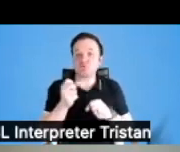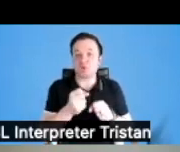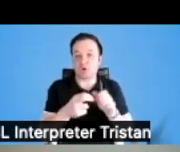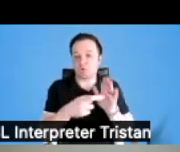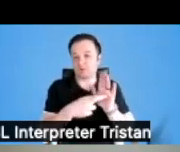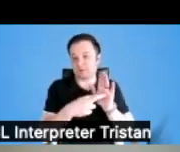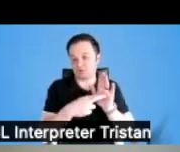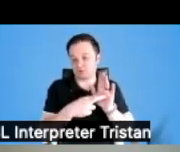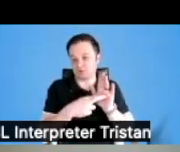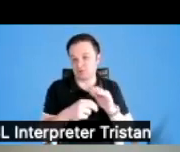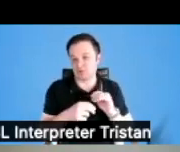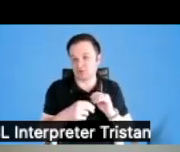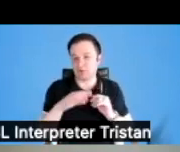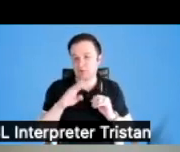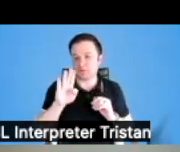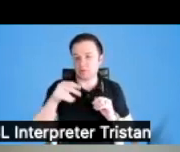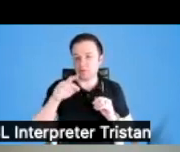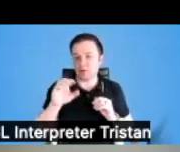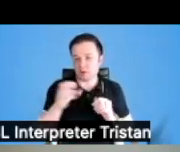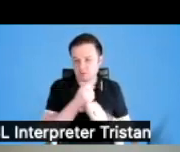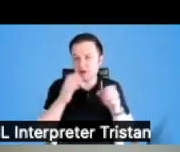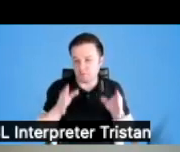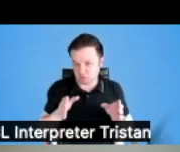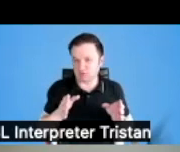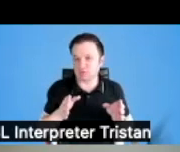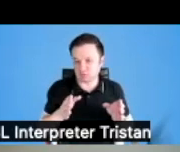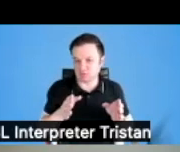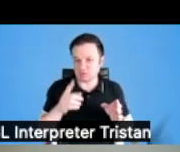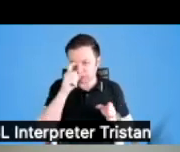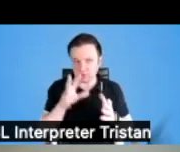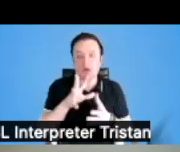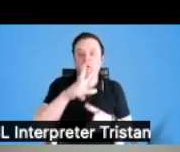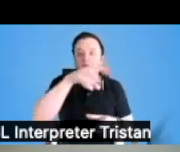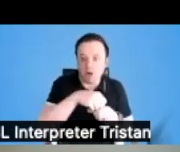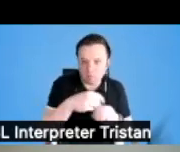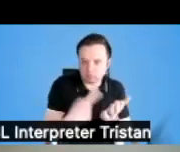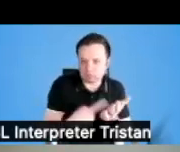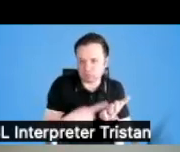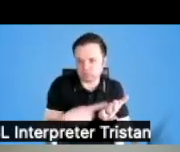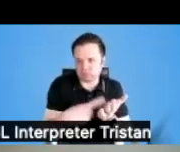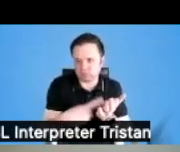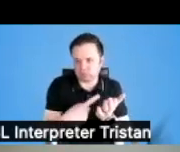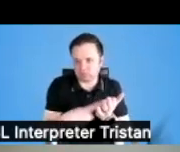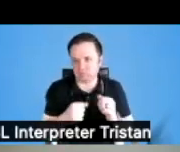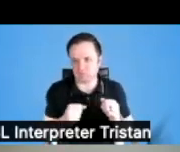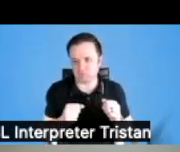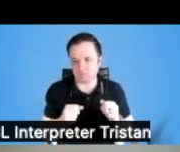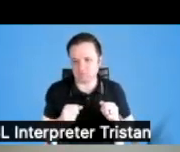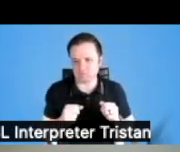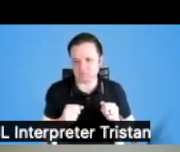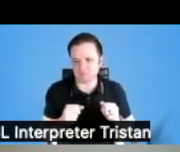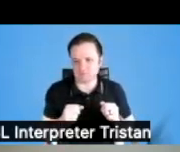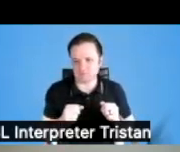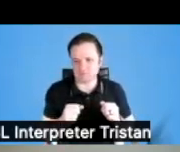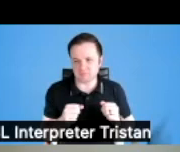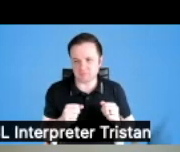representation of BIPOC survivors given their centrality in discussions of alternatives to the police. And to do